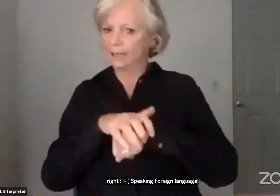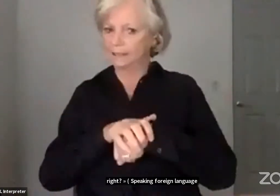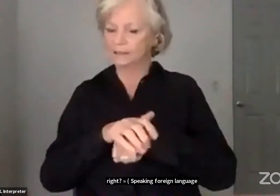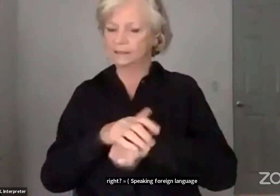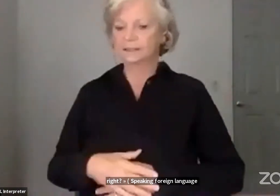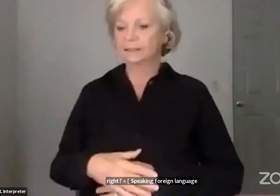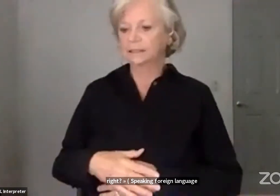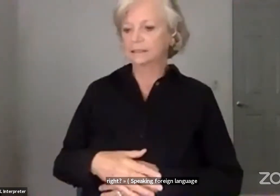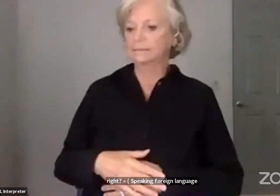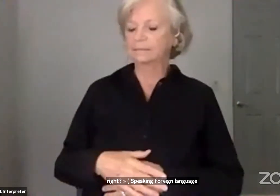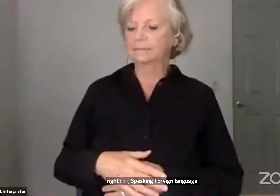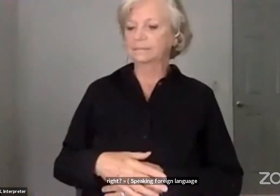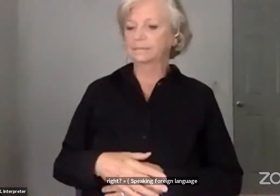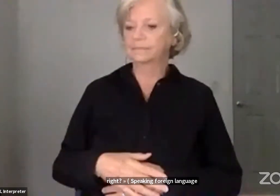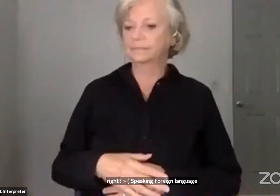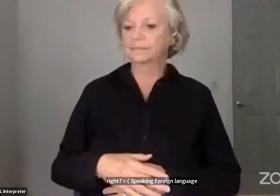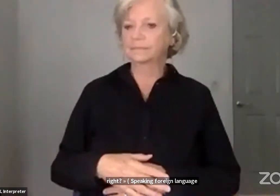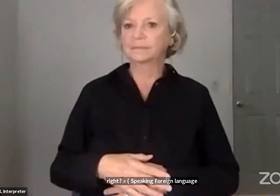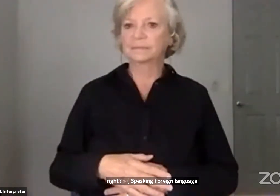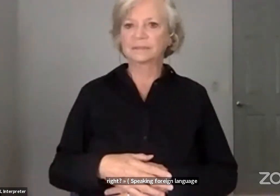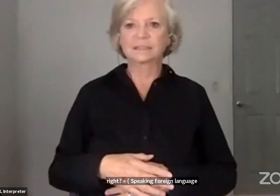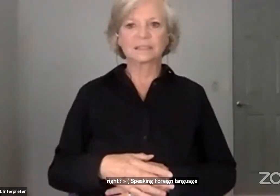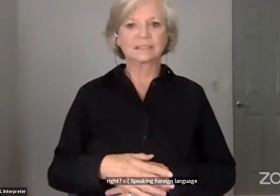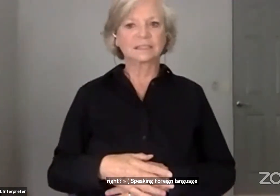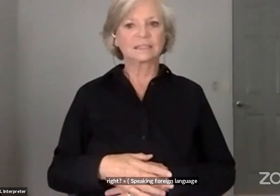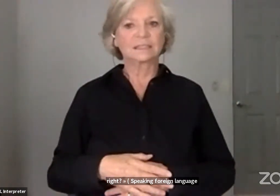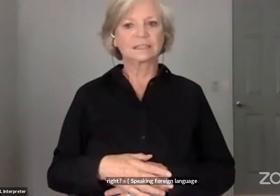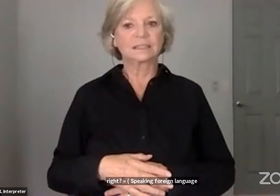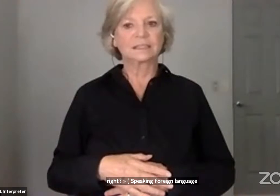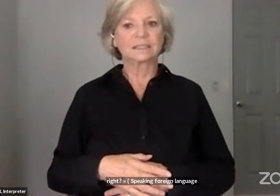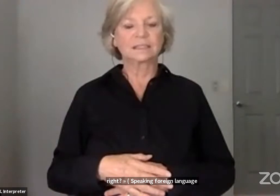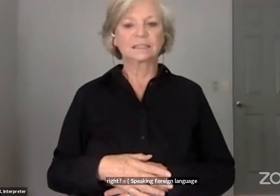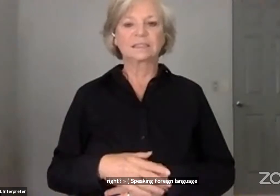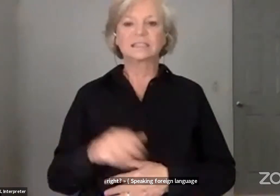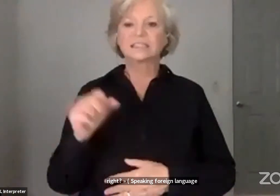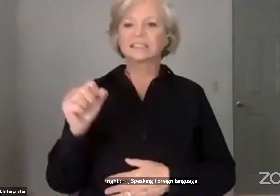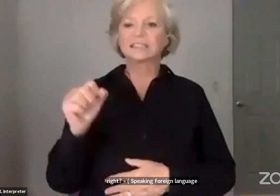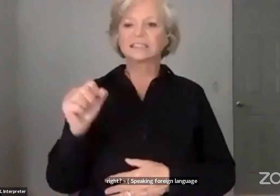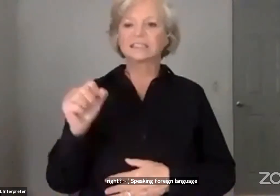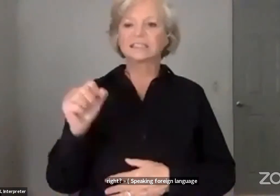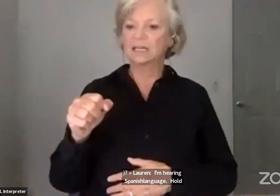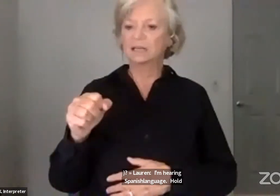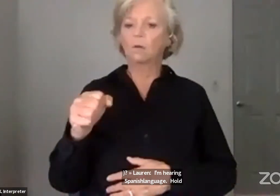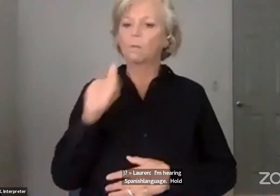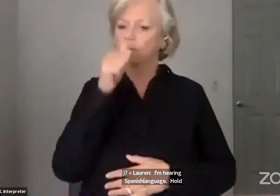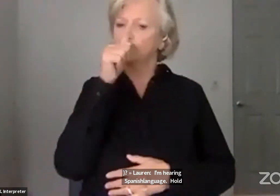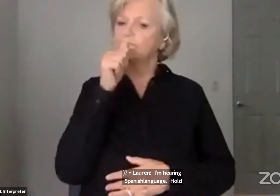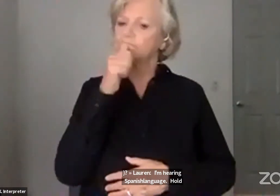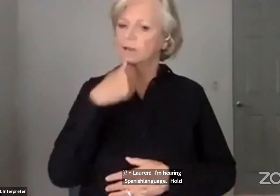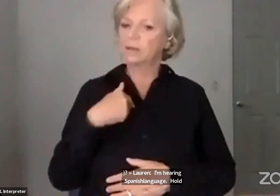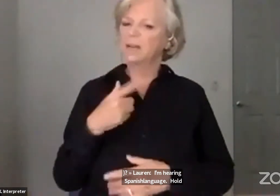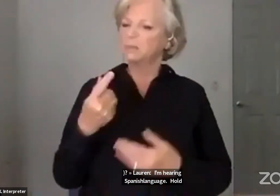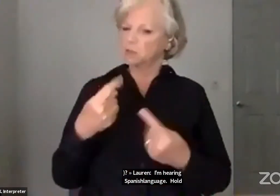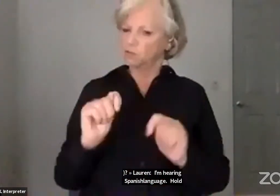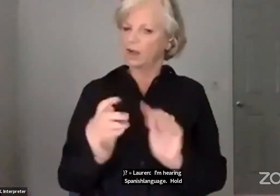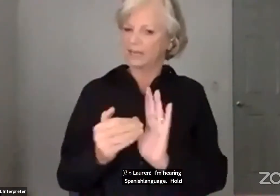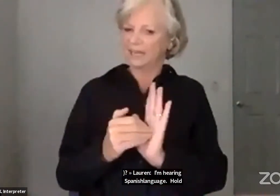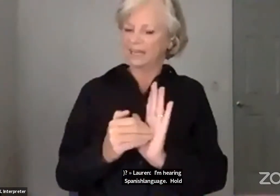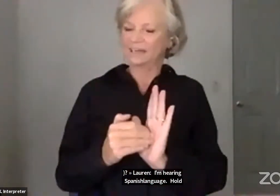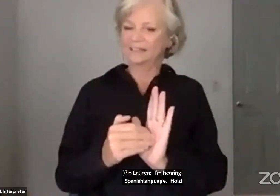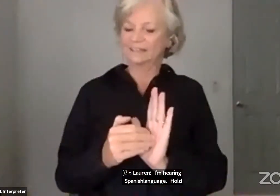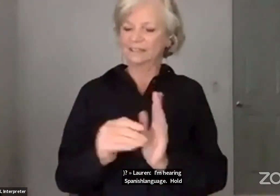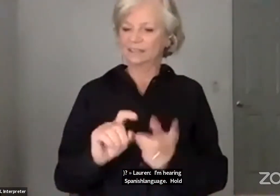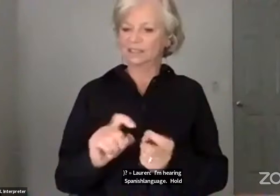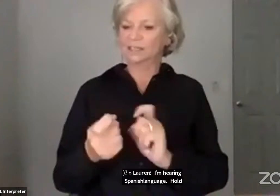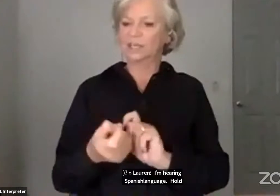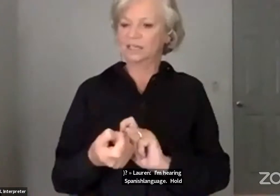Torre. Momentito, Mercedes. Yeah. Okay. Yes, so let me try this again. I